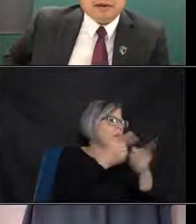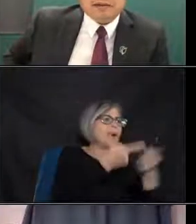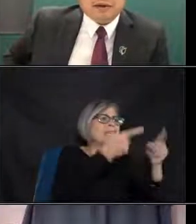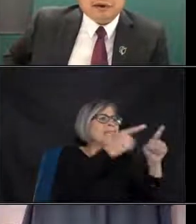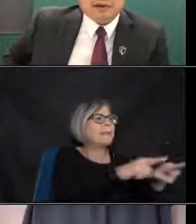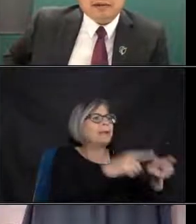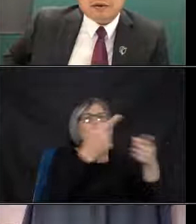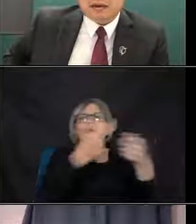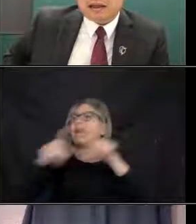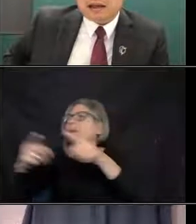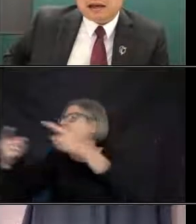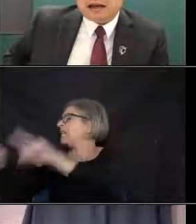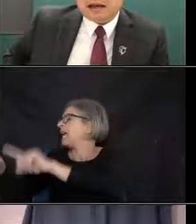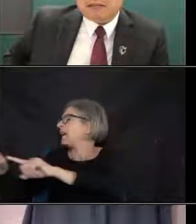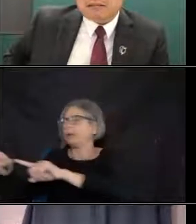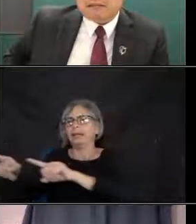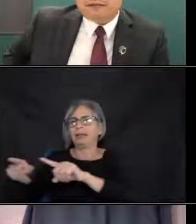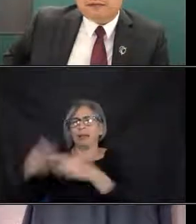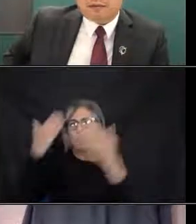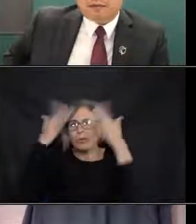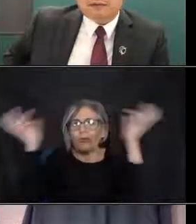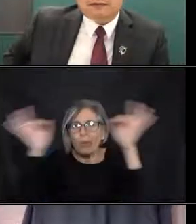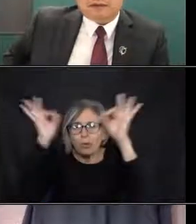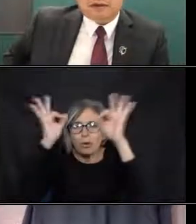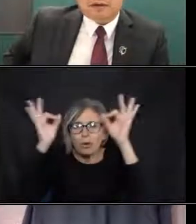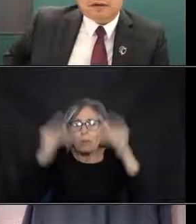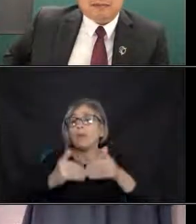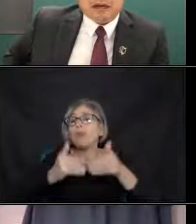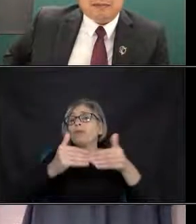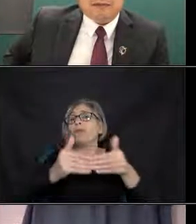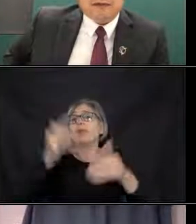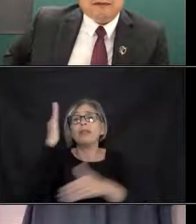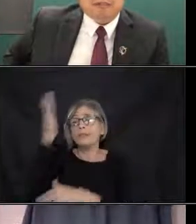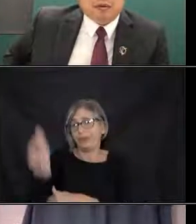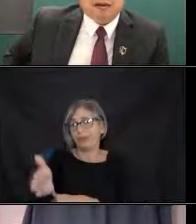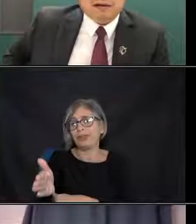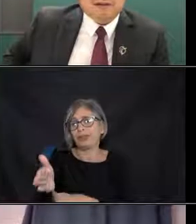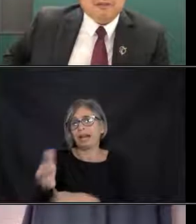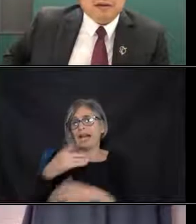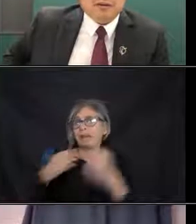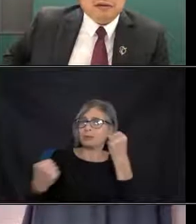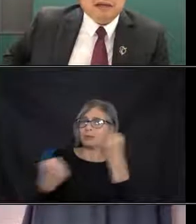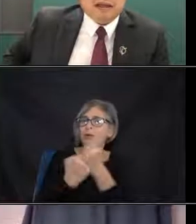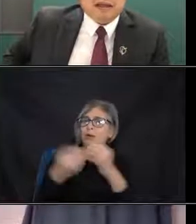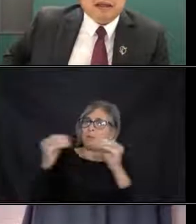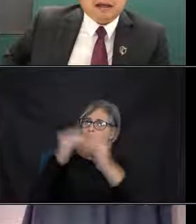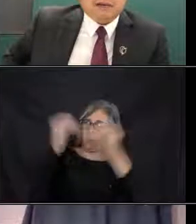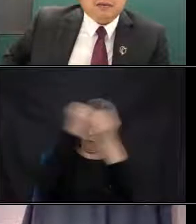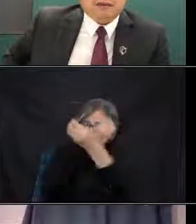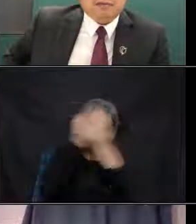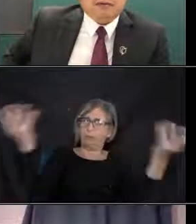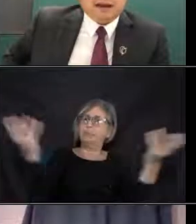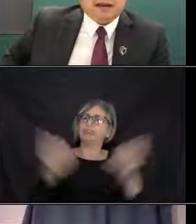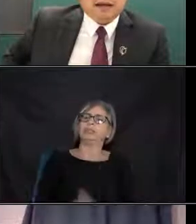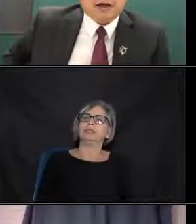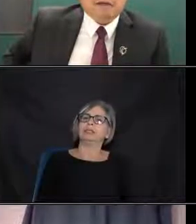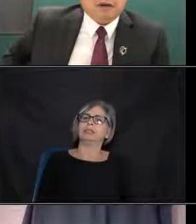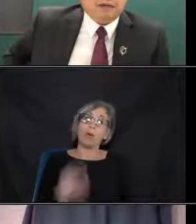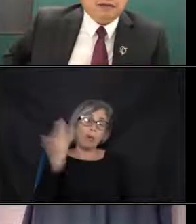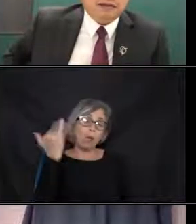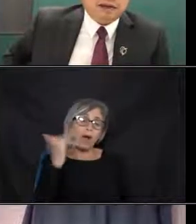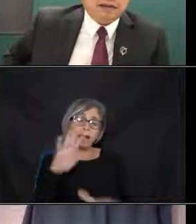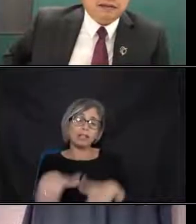how things are going. So moving forward to the future, I'm in favor of more information so we can provide a